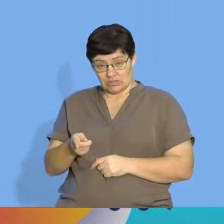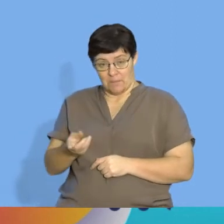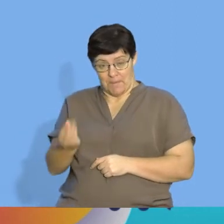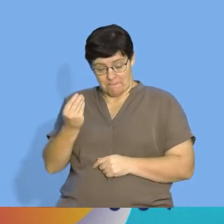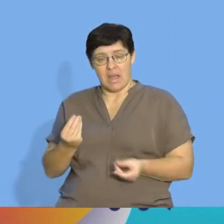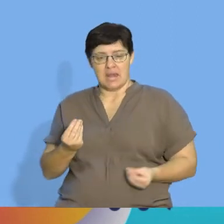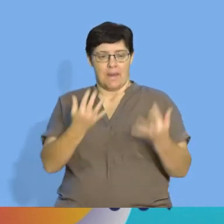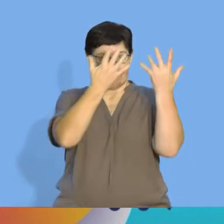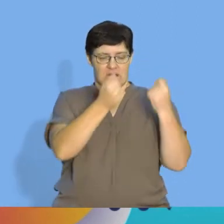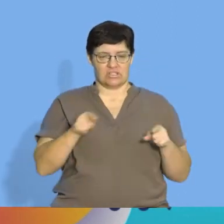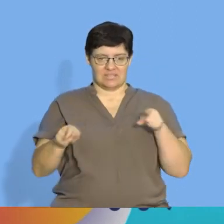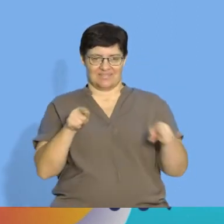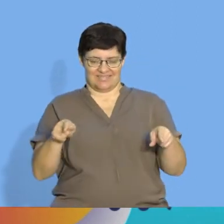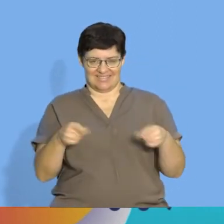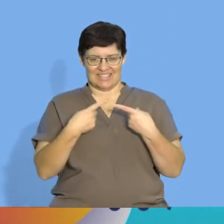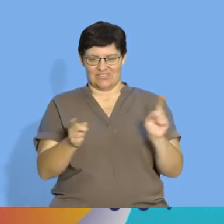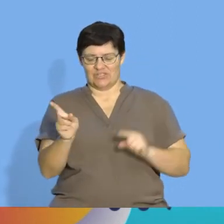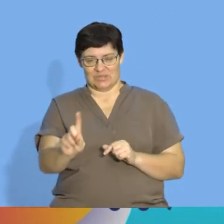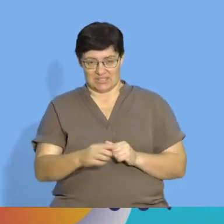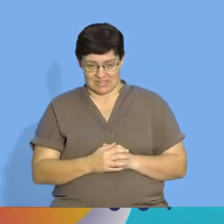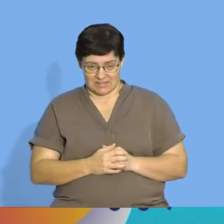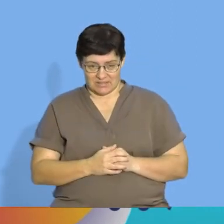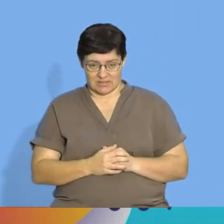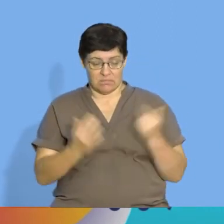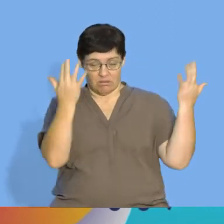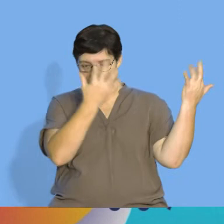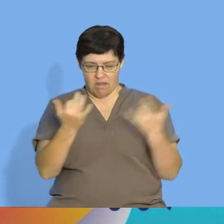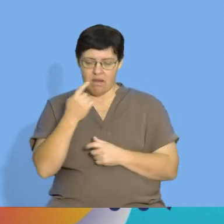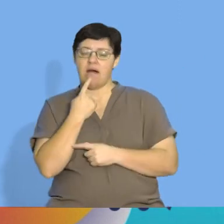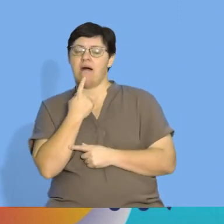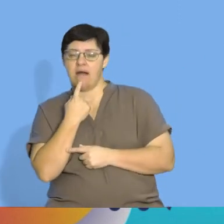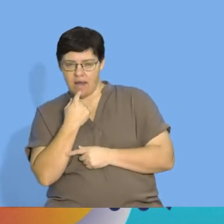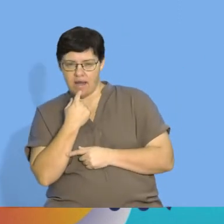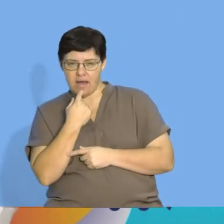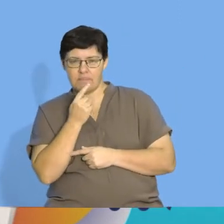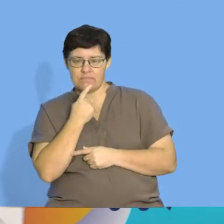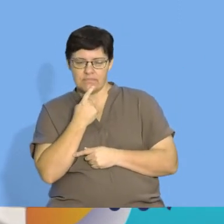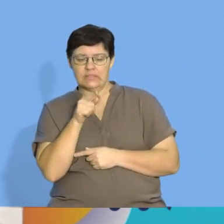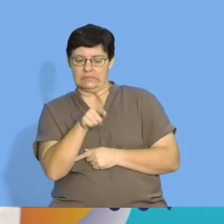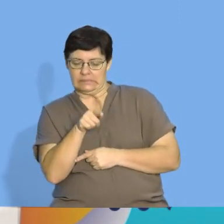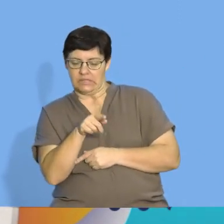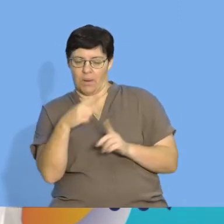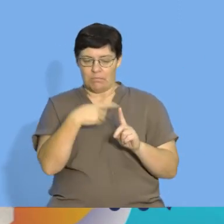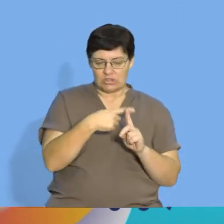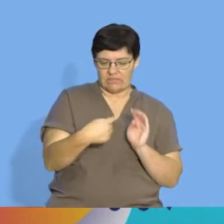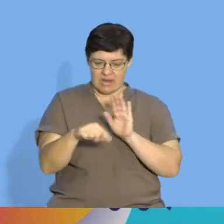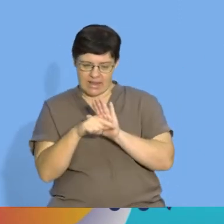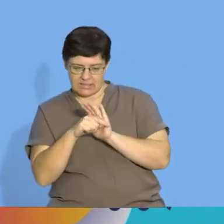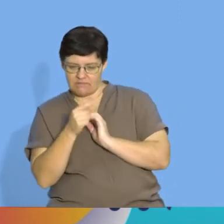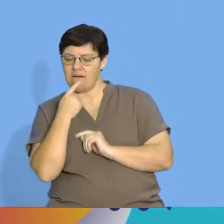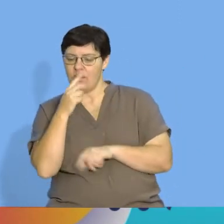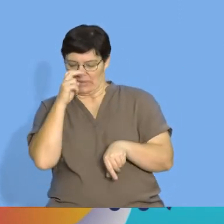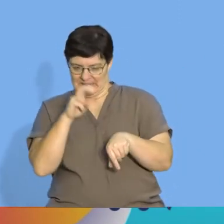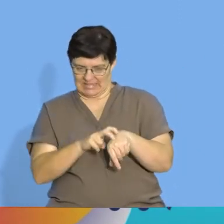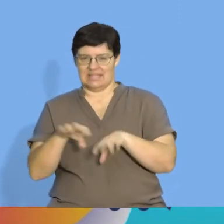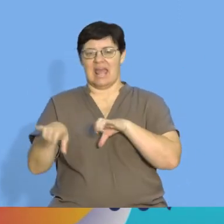between actual amounts and budgeted amounts. And more important, once we've calculated the variances, what actions